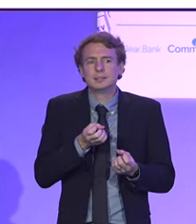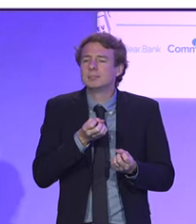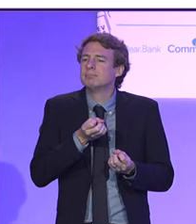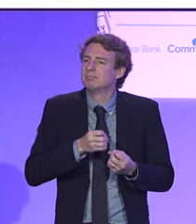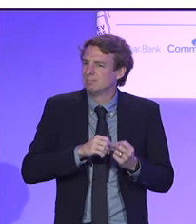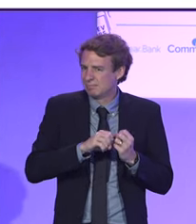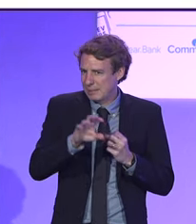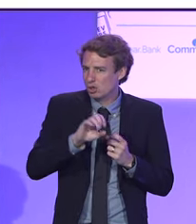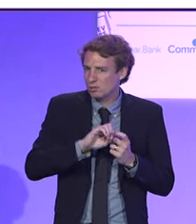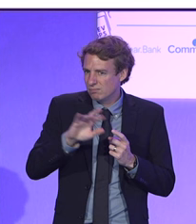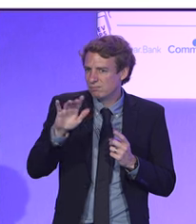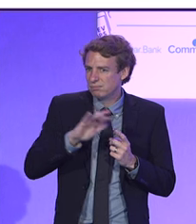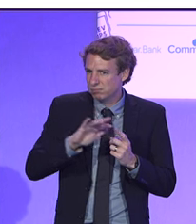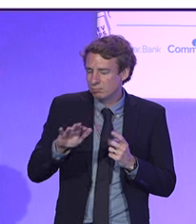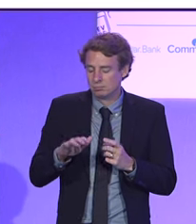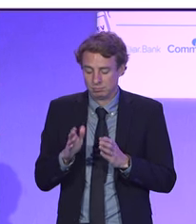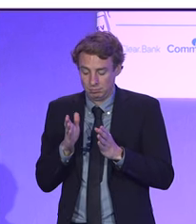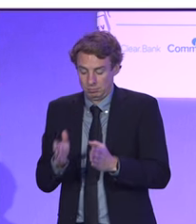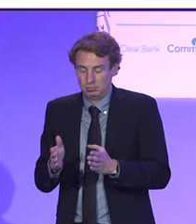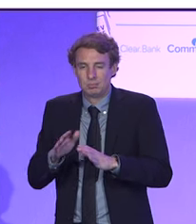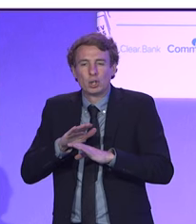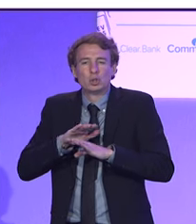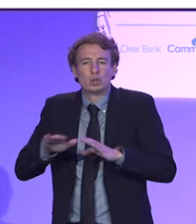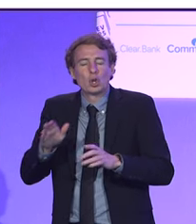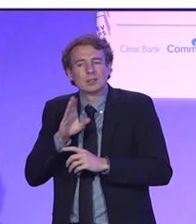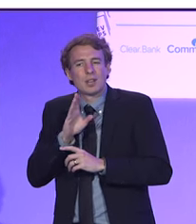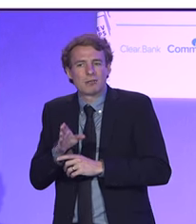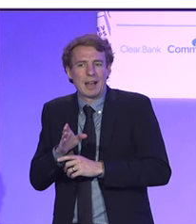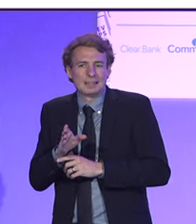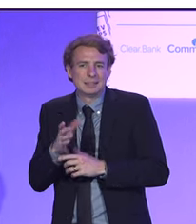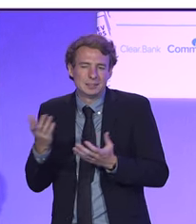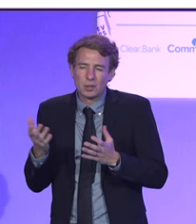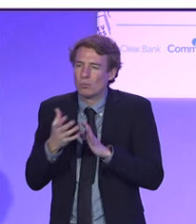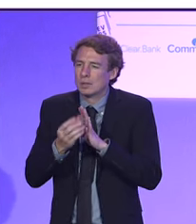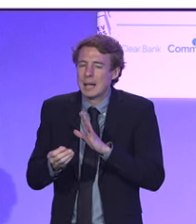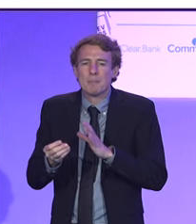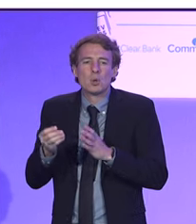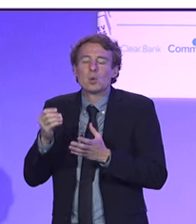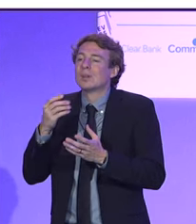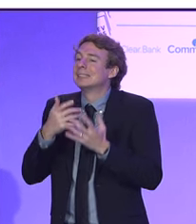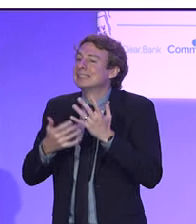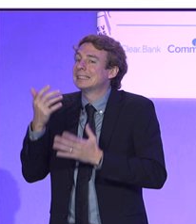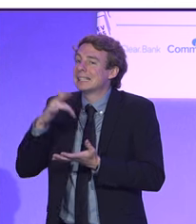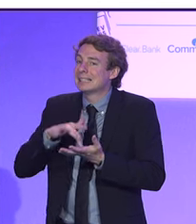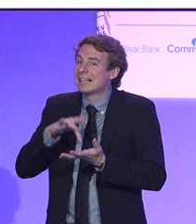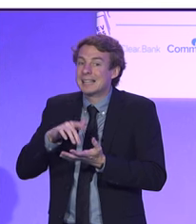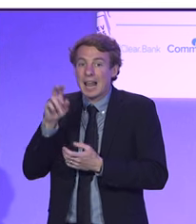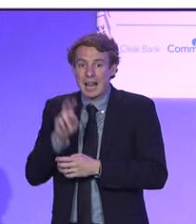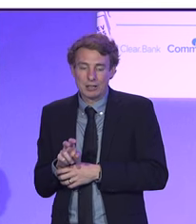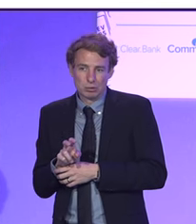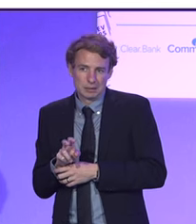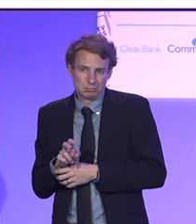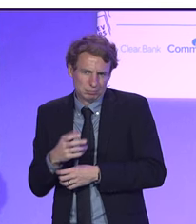is the one that are indirectly emitted. To give you an example, is the electricity that a data center might use. So they